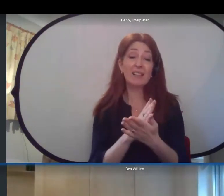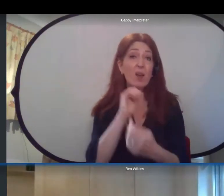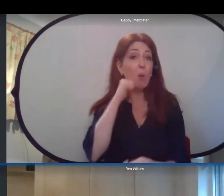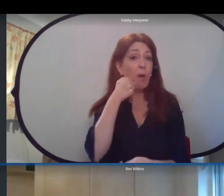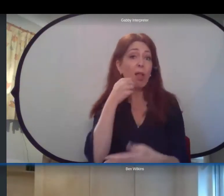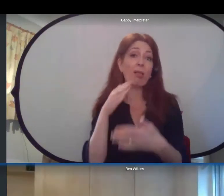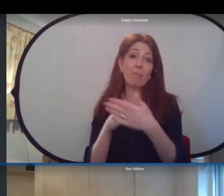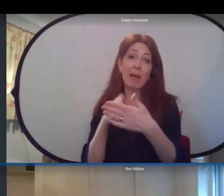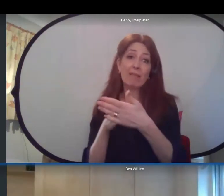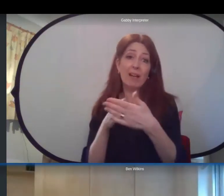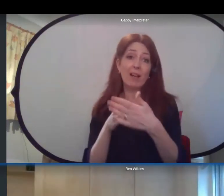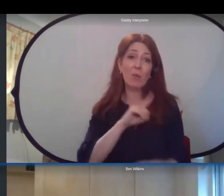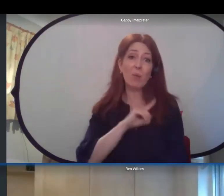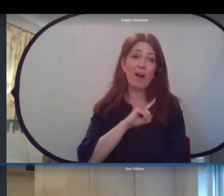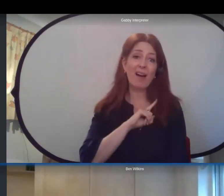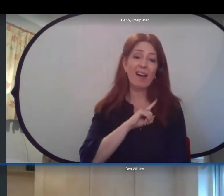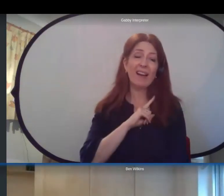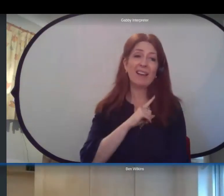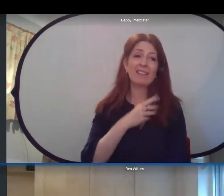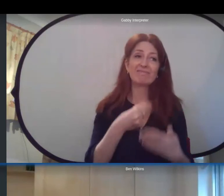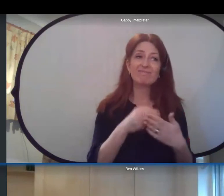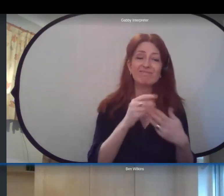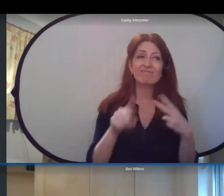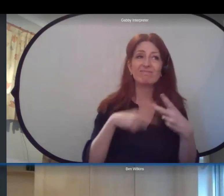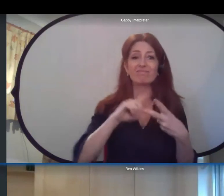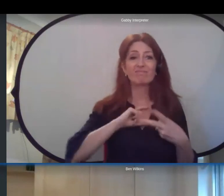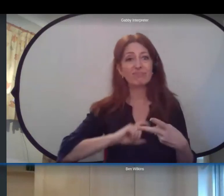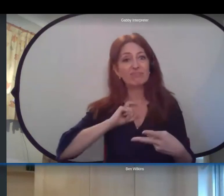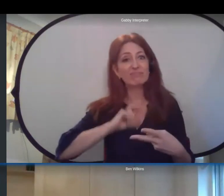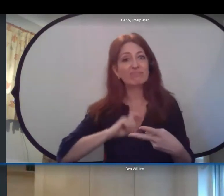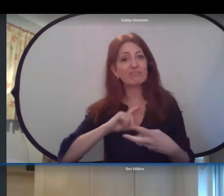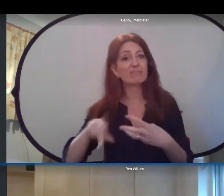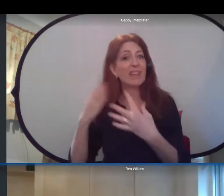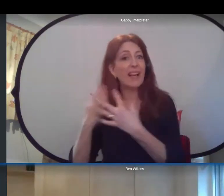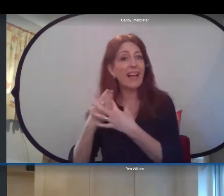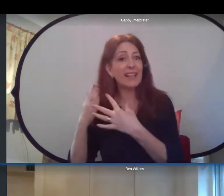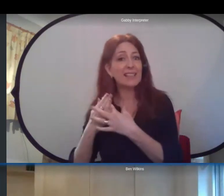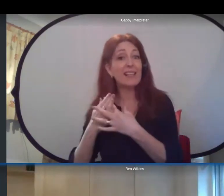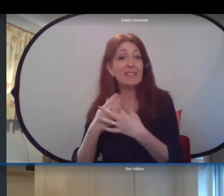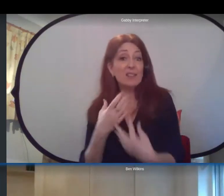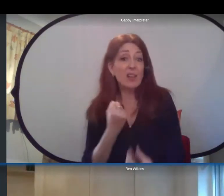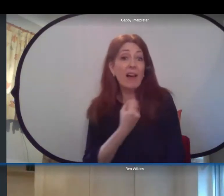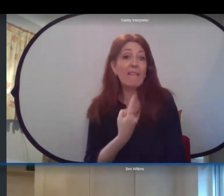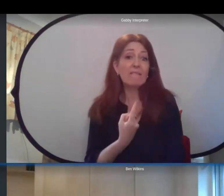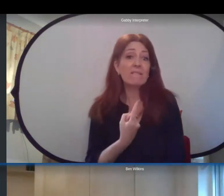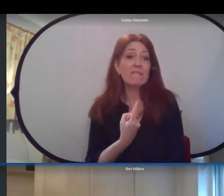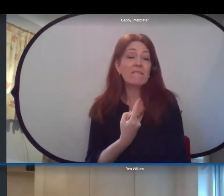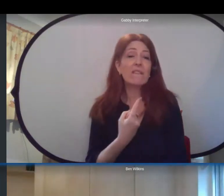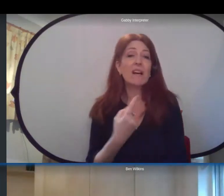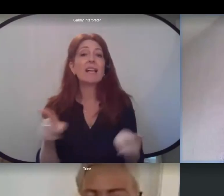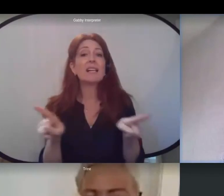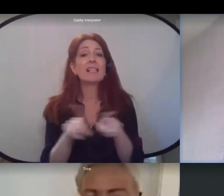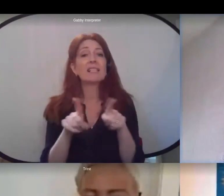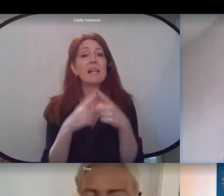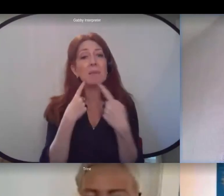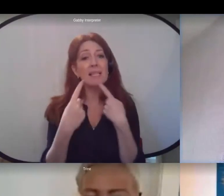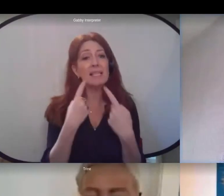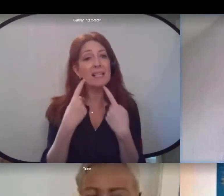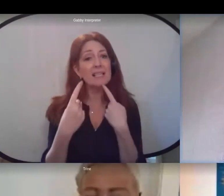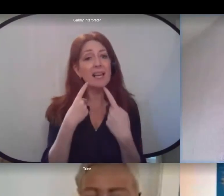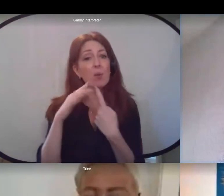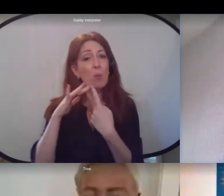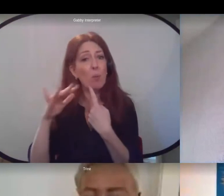because of cost, confidence and access. There is no doubt that exists, as well as data, access to Wi-Fi. There are